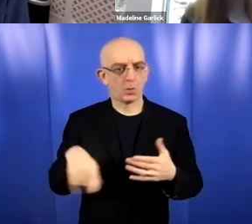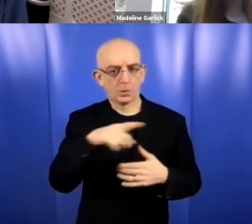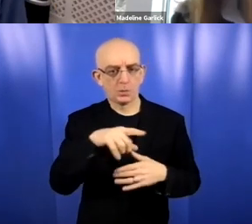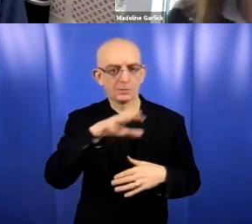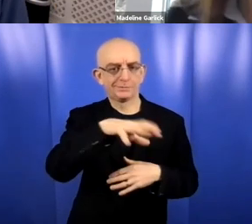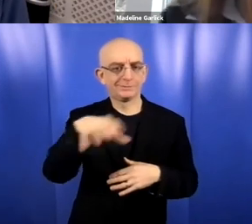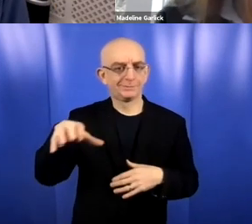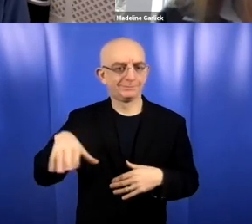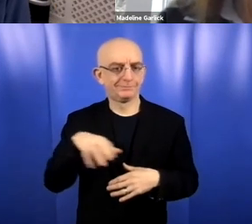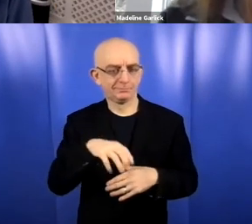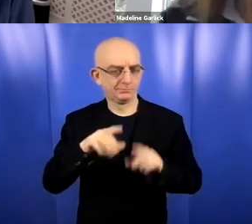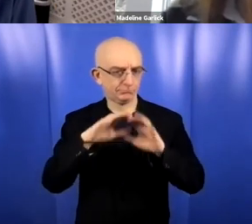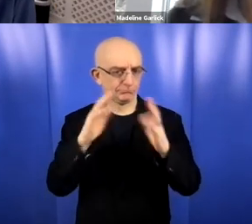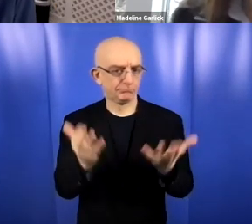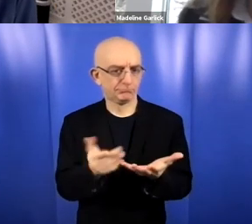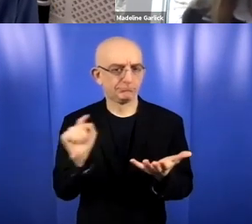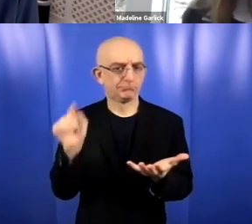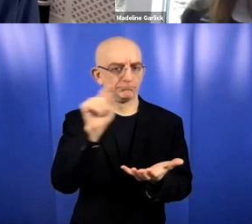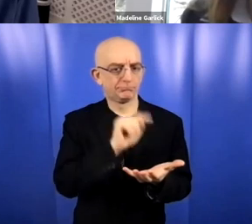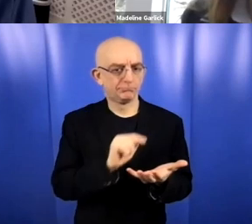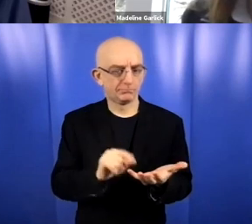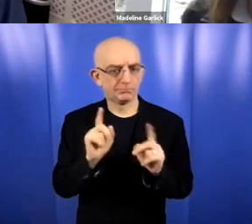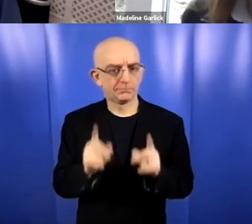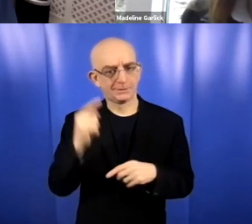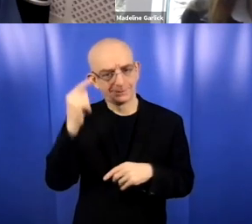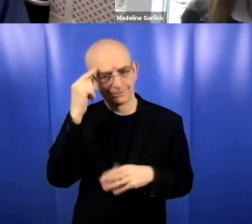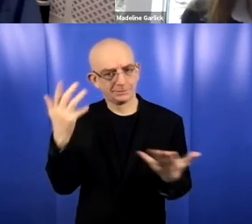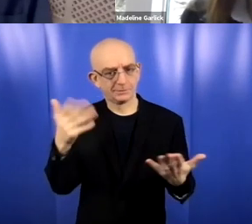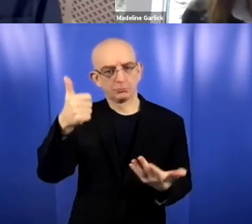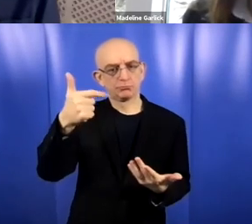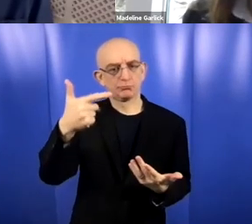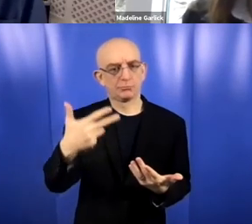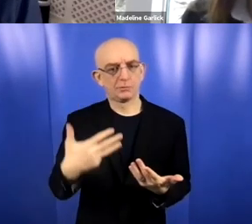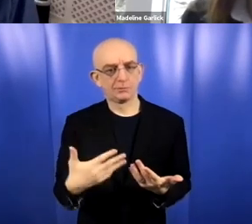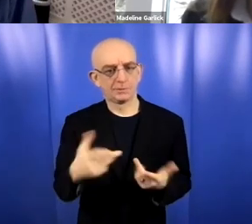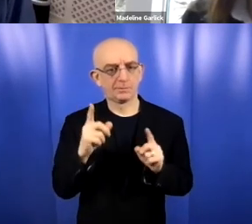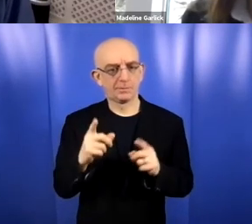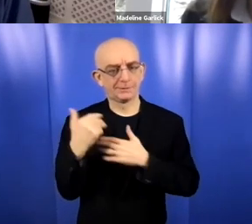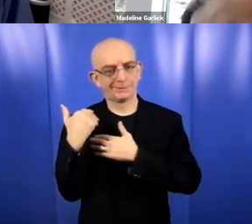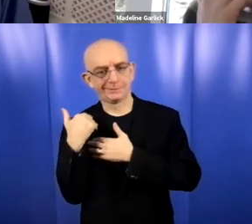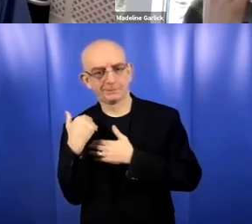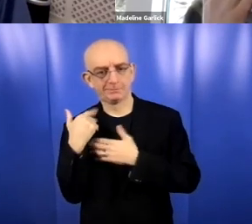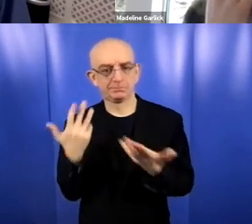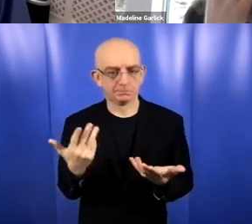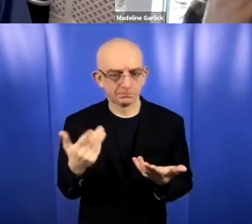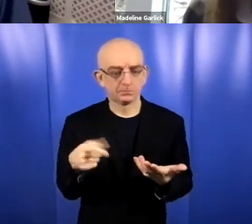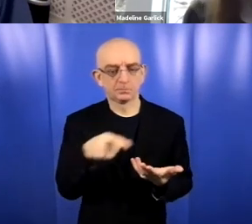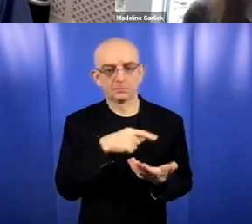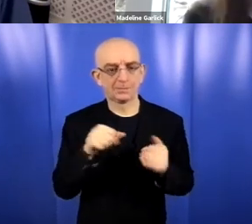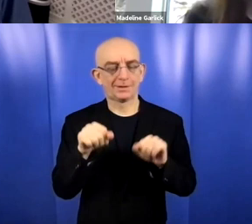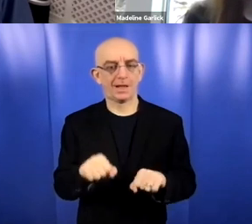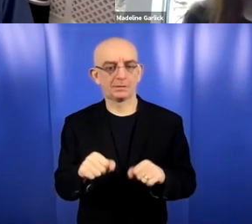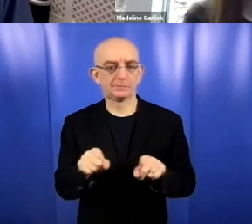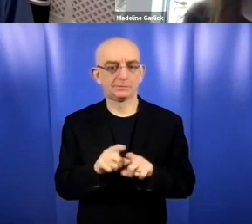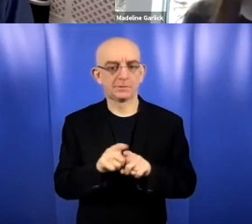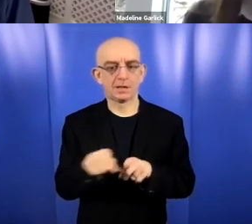the burden on those states, the lower middle income countries, okay, that are actually hosting most